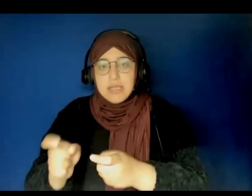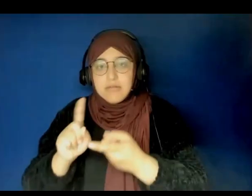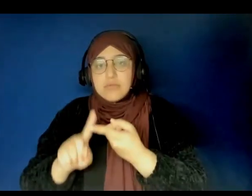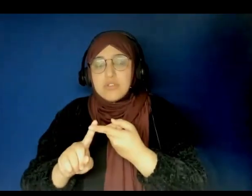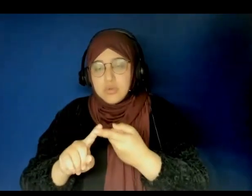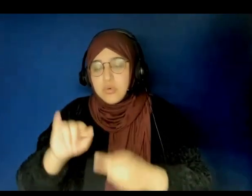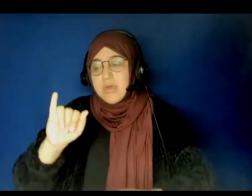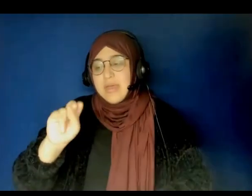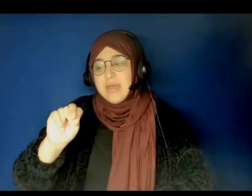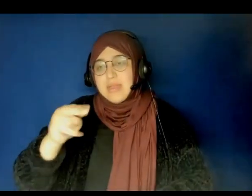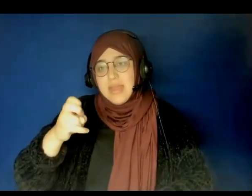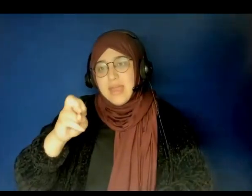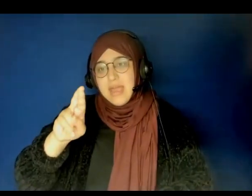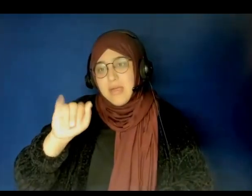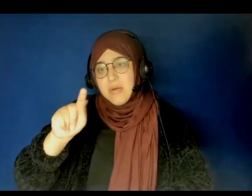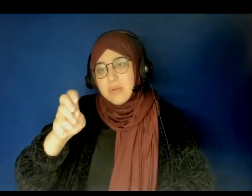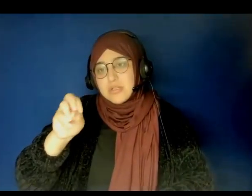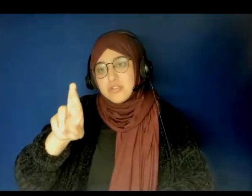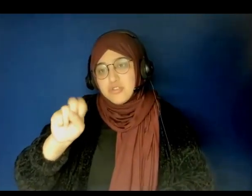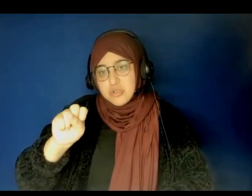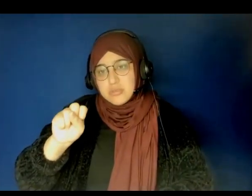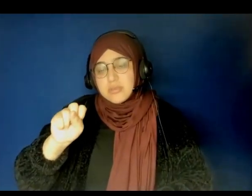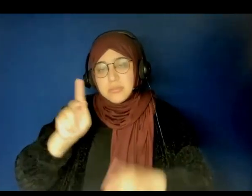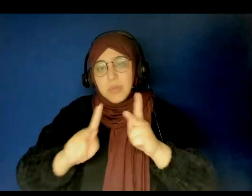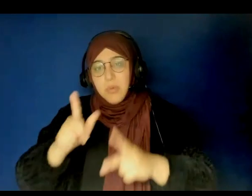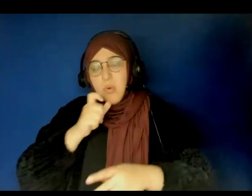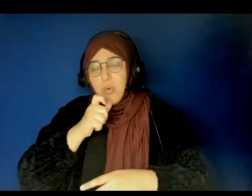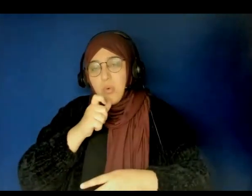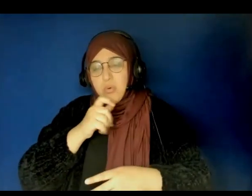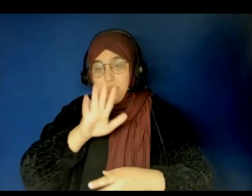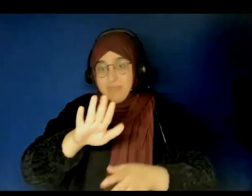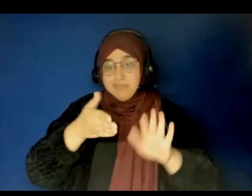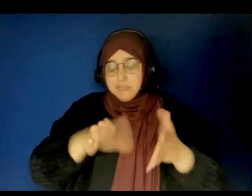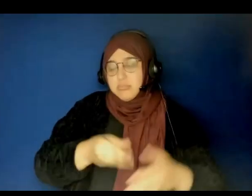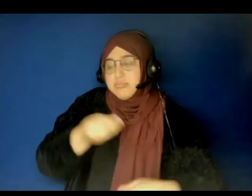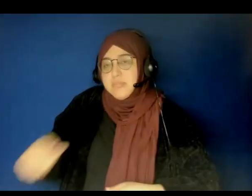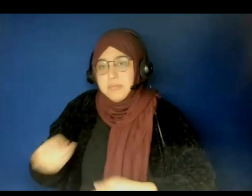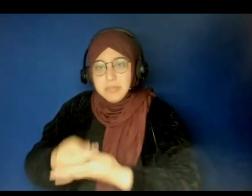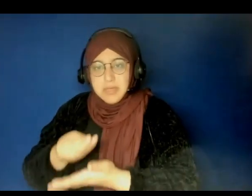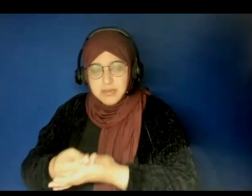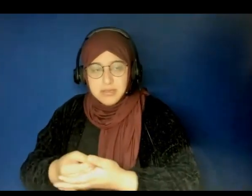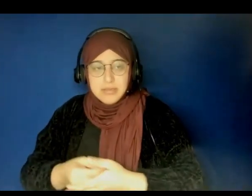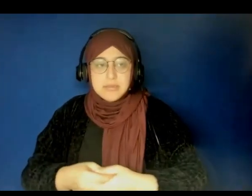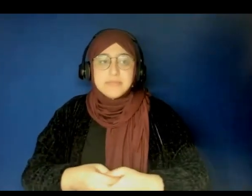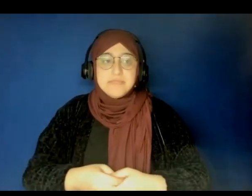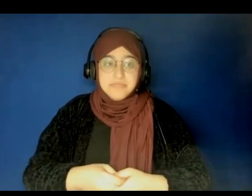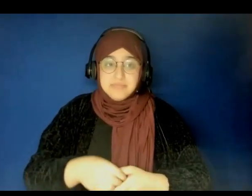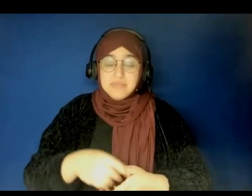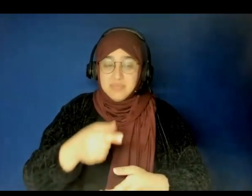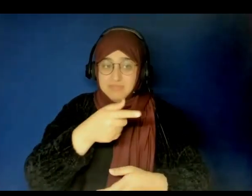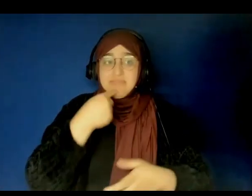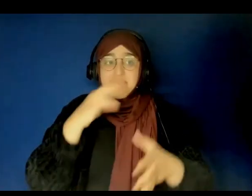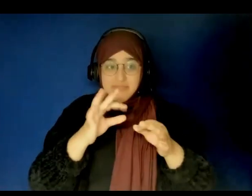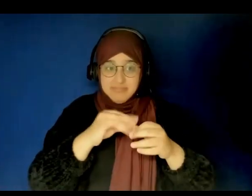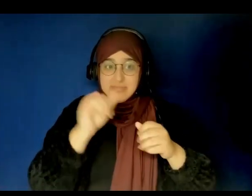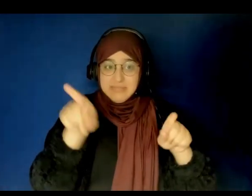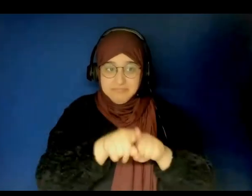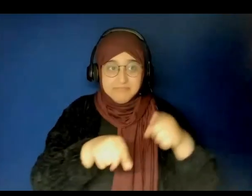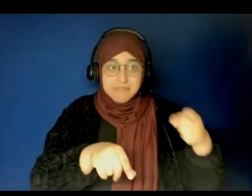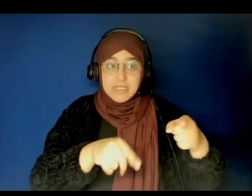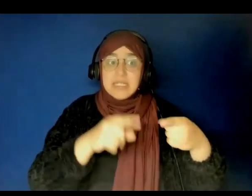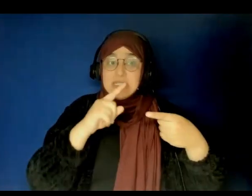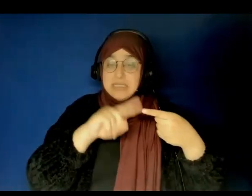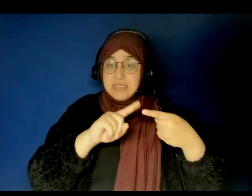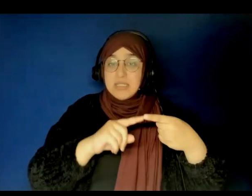inheritors. So we mentioned that debts must be paid before the inheritance is paid out. Funeral expenses must be